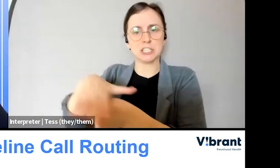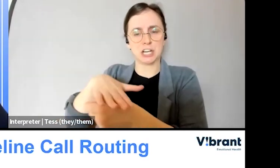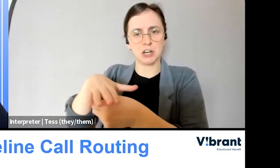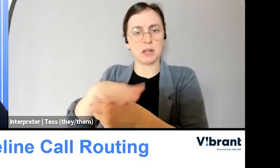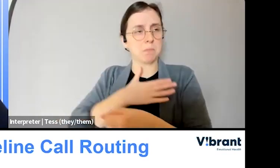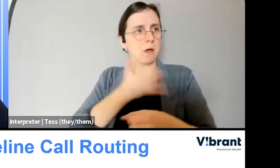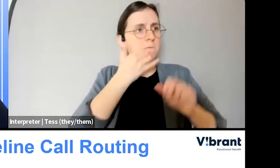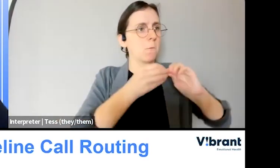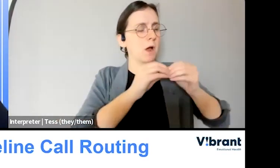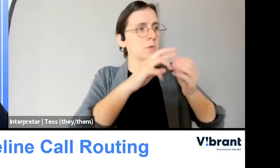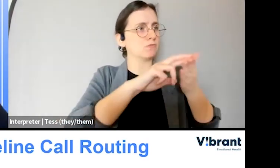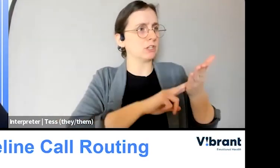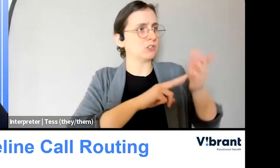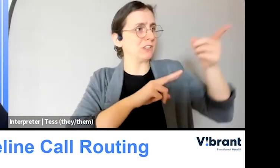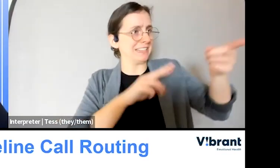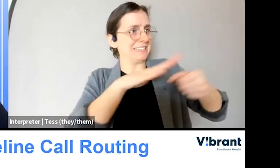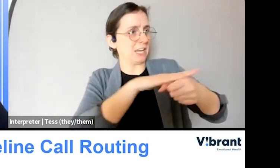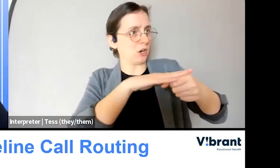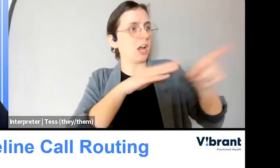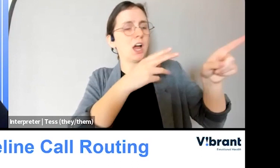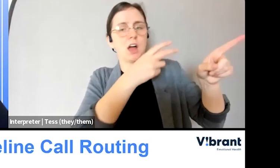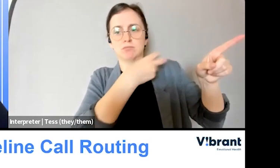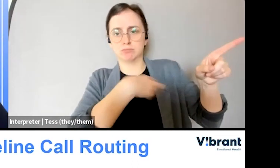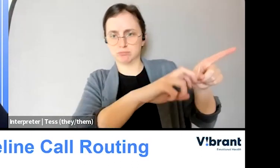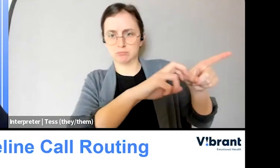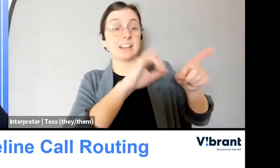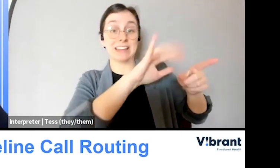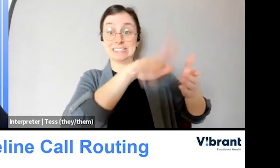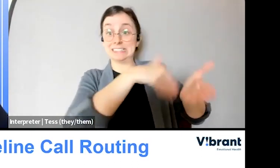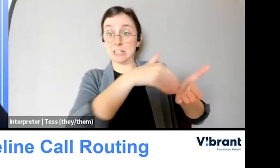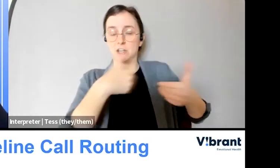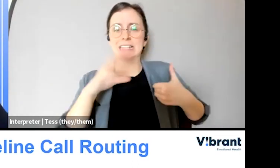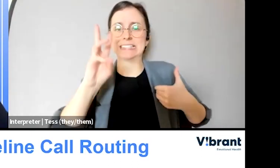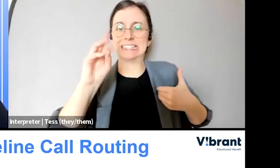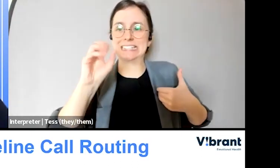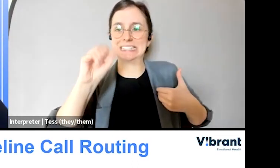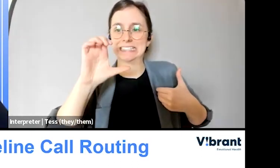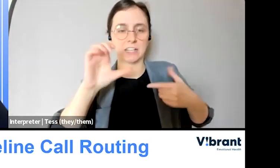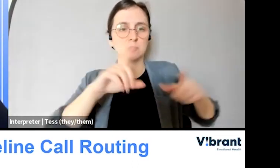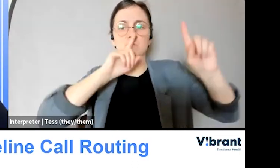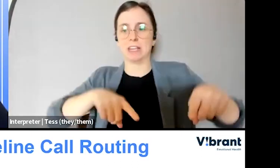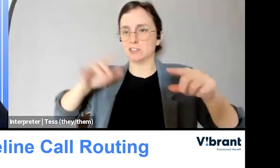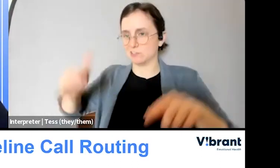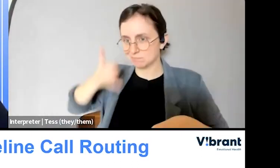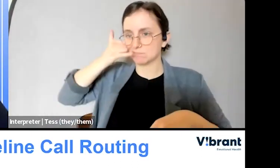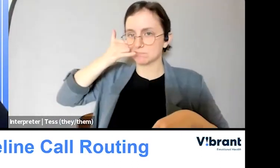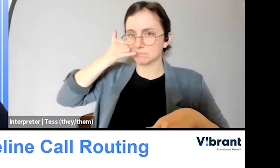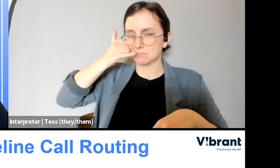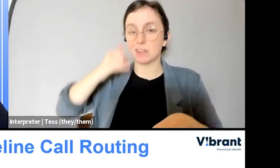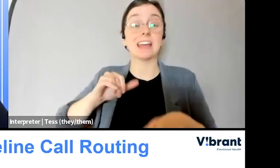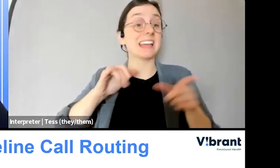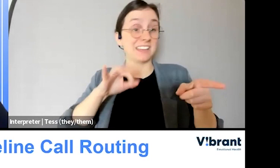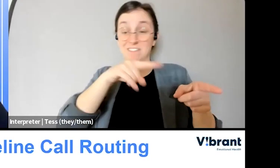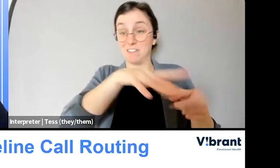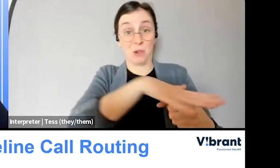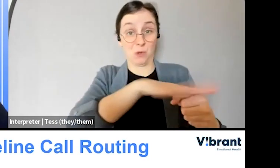And that local center has about 60 seconds or so to answer that call. If for whatever reason that local center